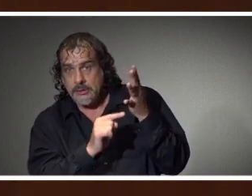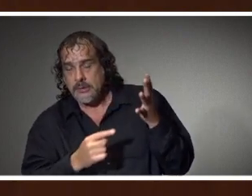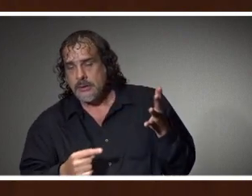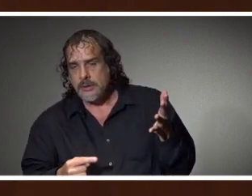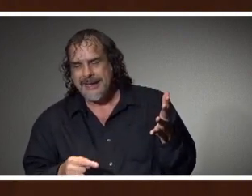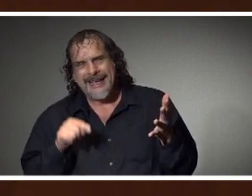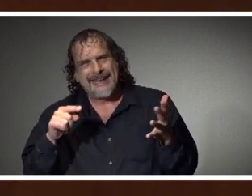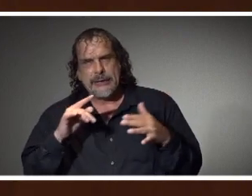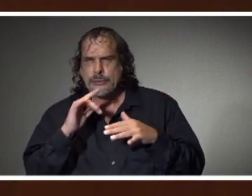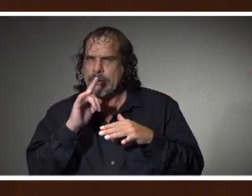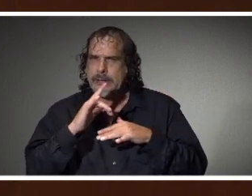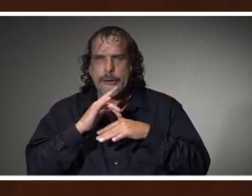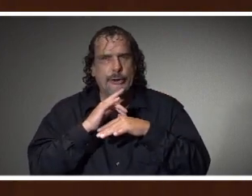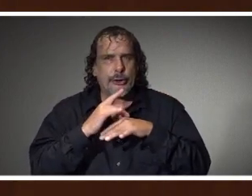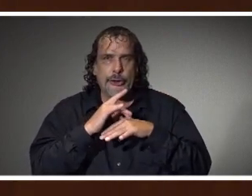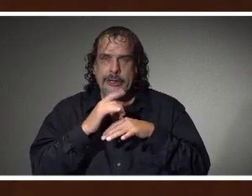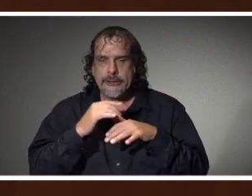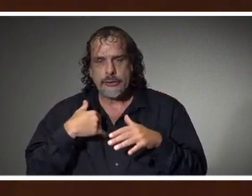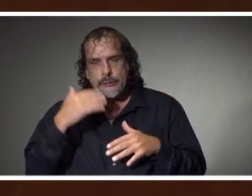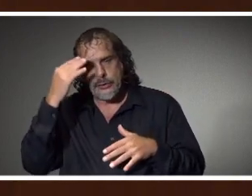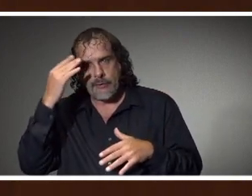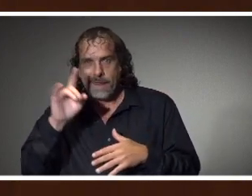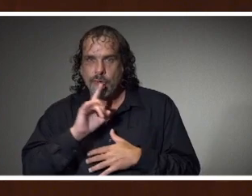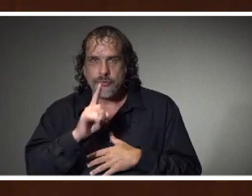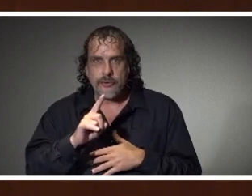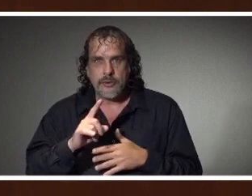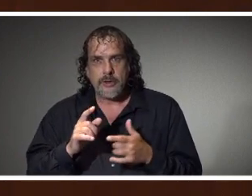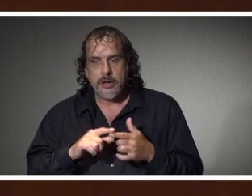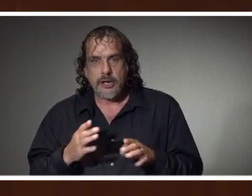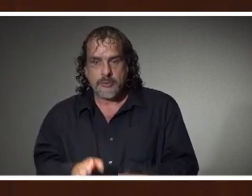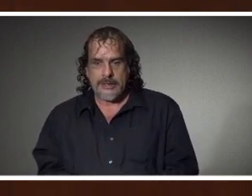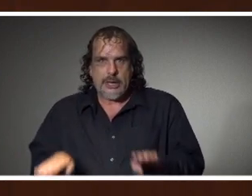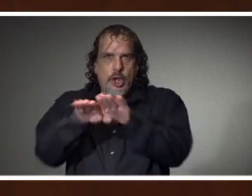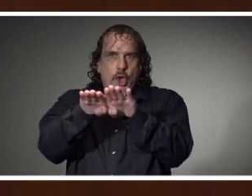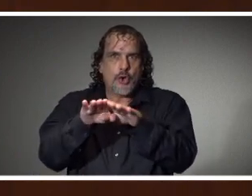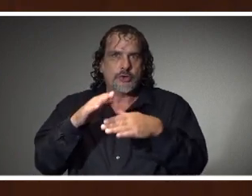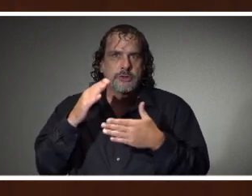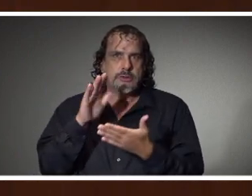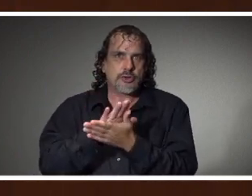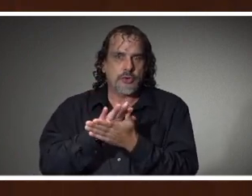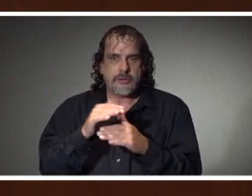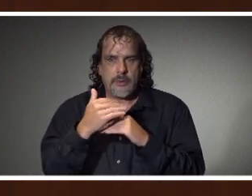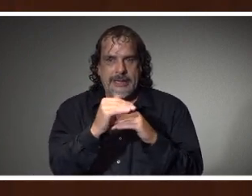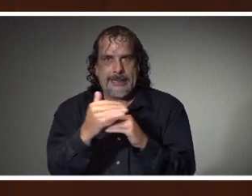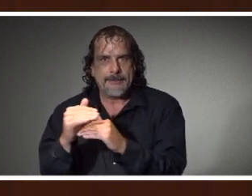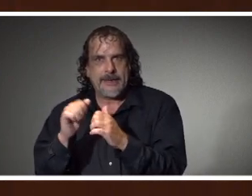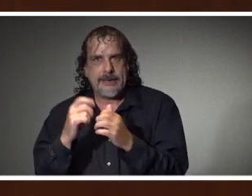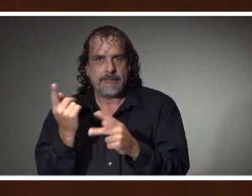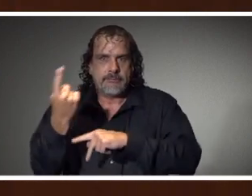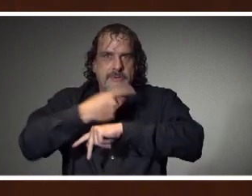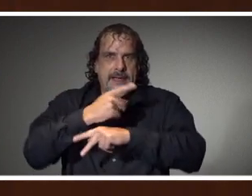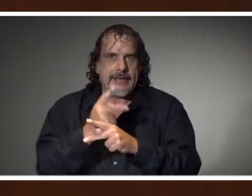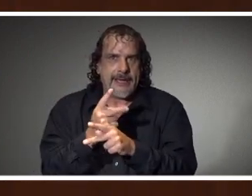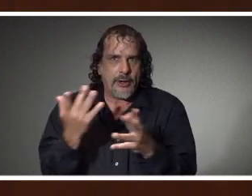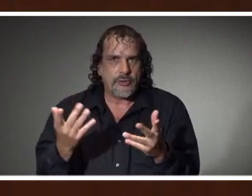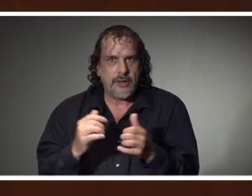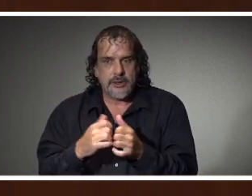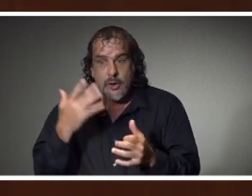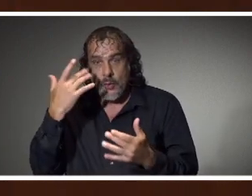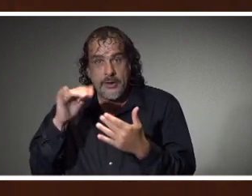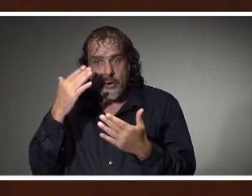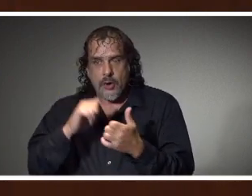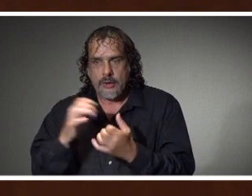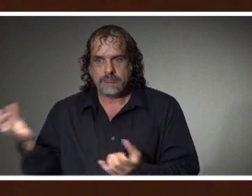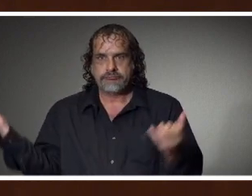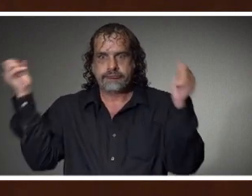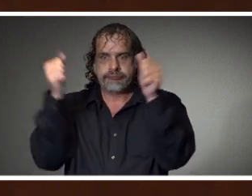it's just so early, it's hard to know for sure because we've closed schools and we've limited daycare so much that we don't have a good perspective of when we put kids back in together